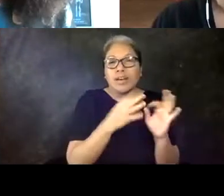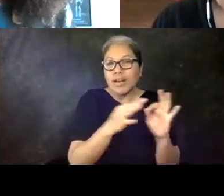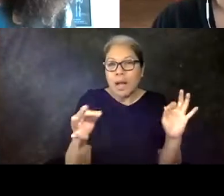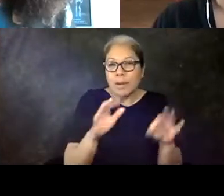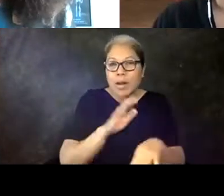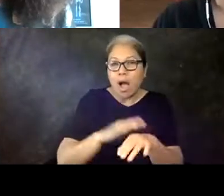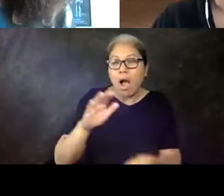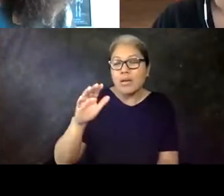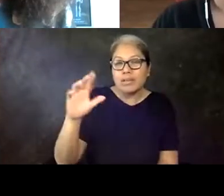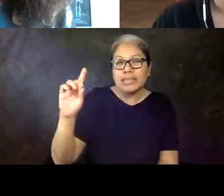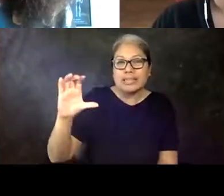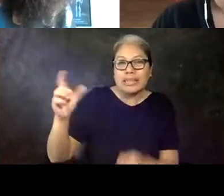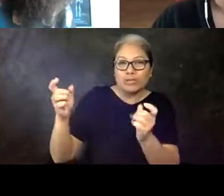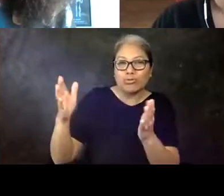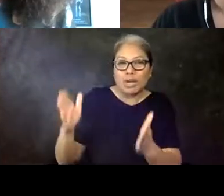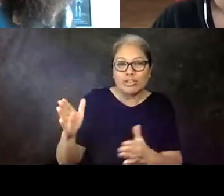Walensky